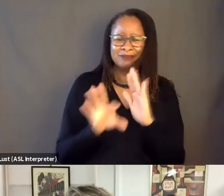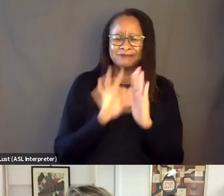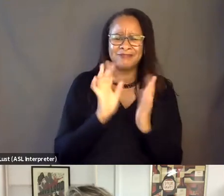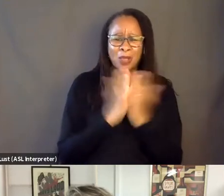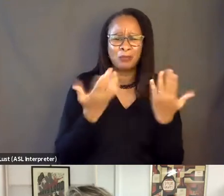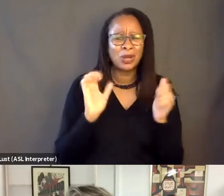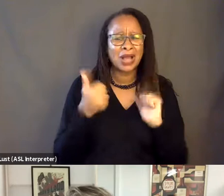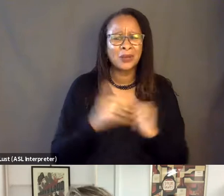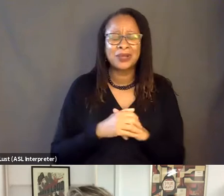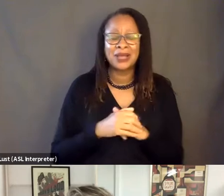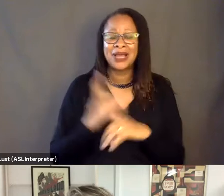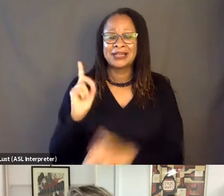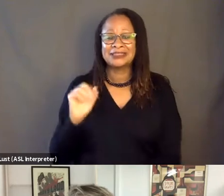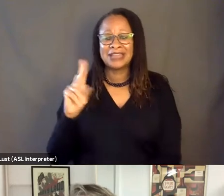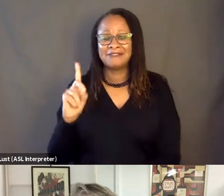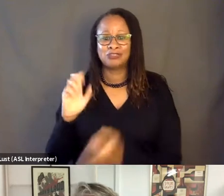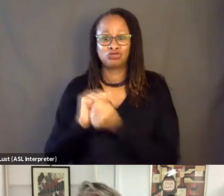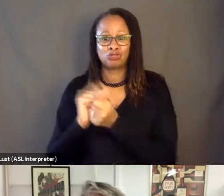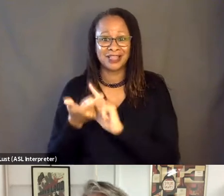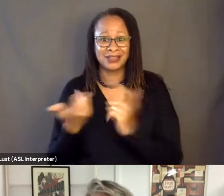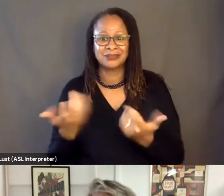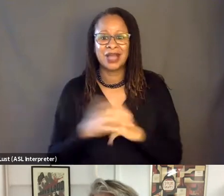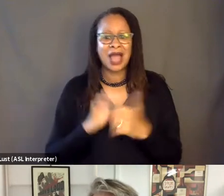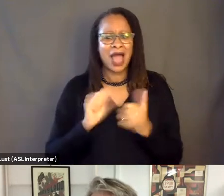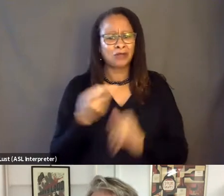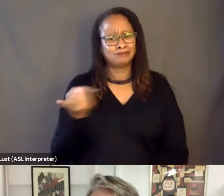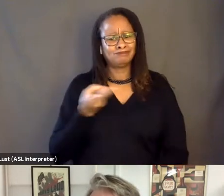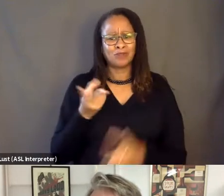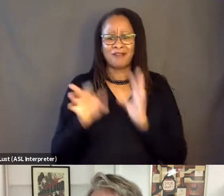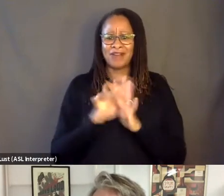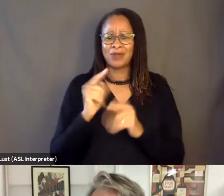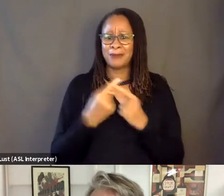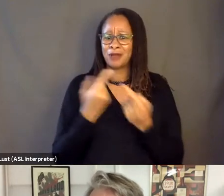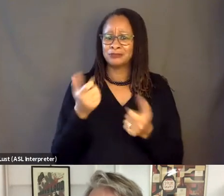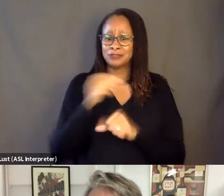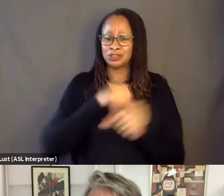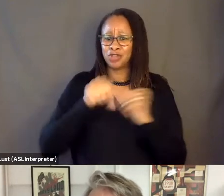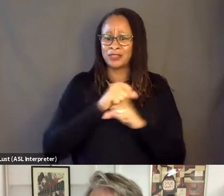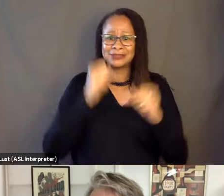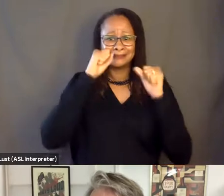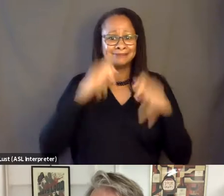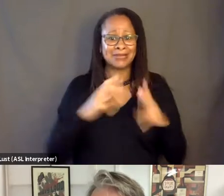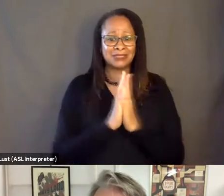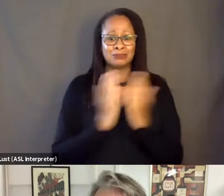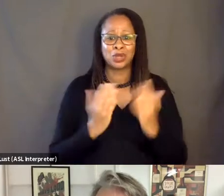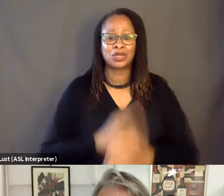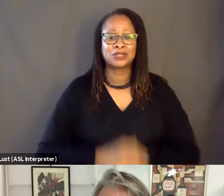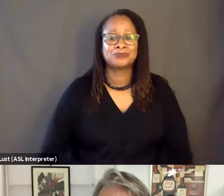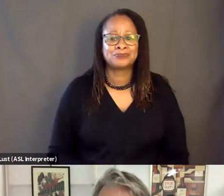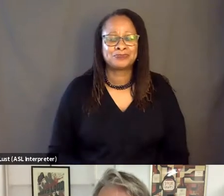David translated, or how did you two find out about each other and this extraordinary book? Well,